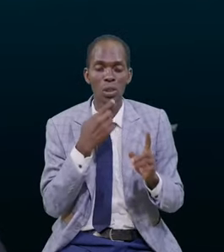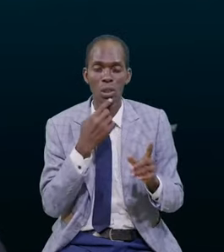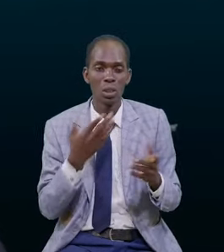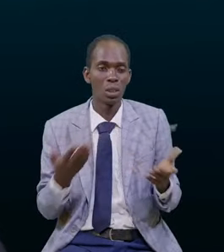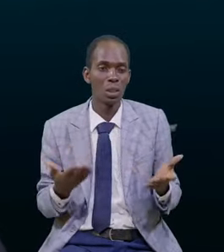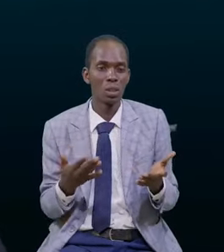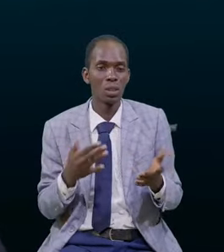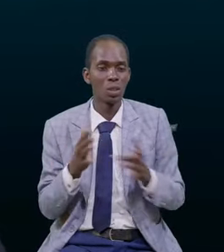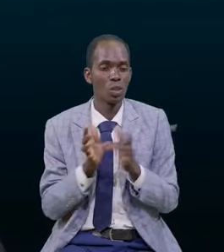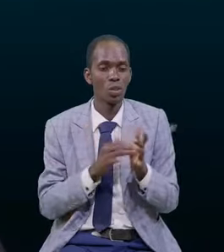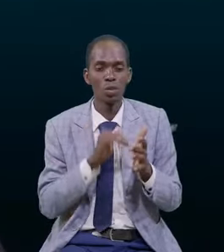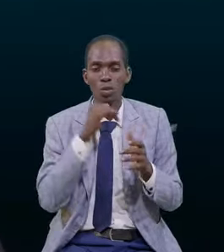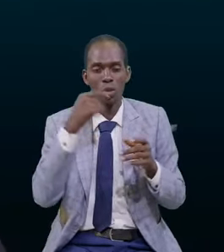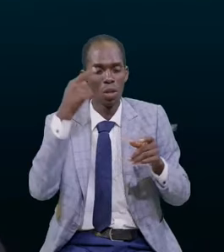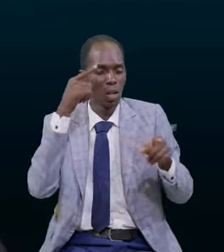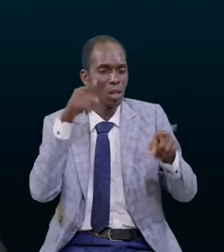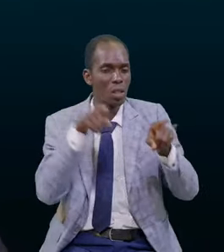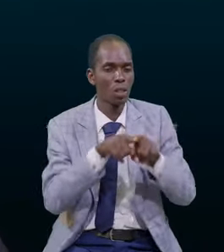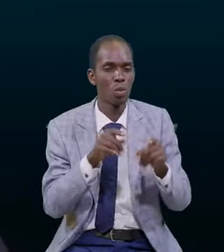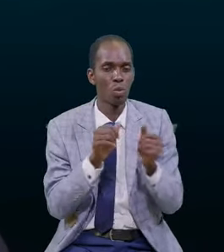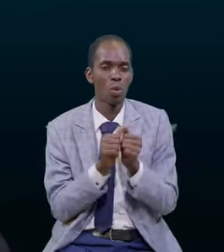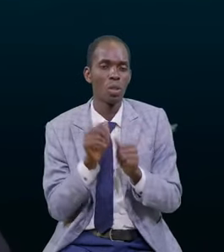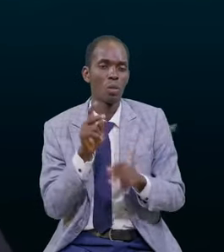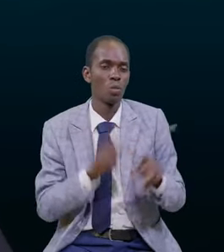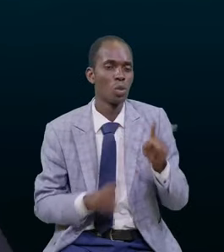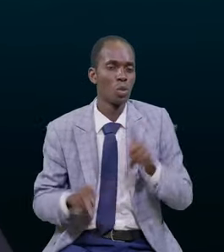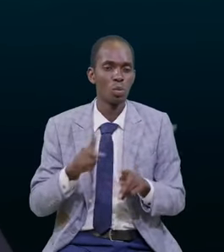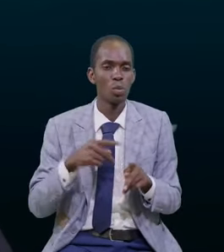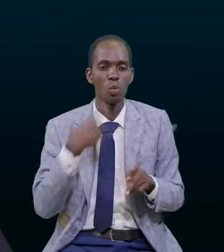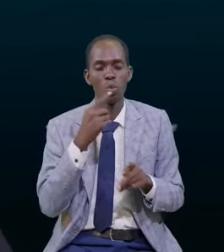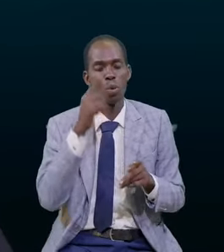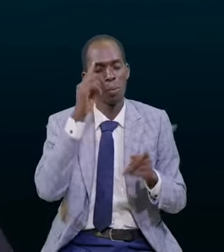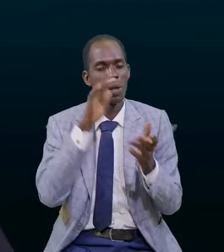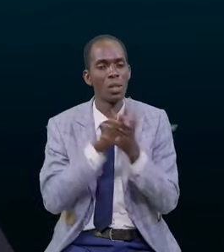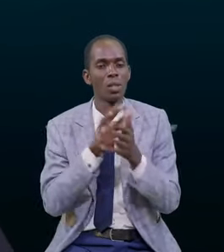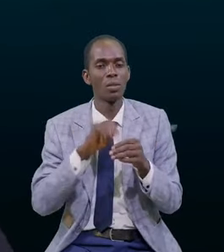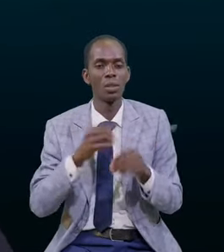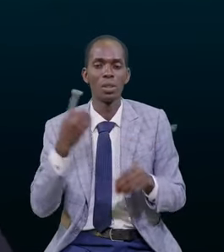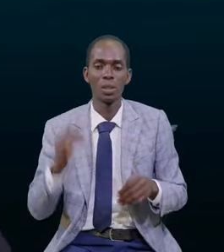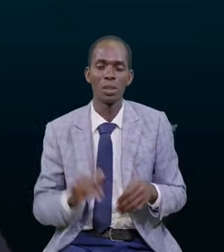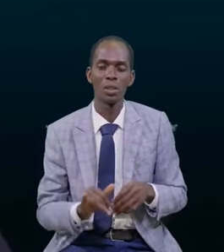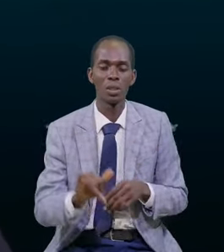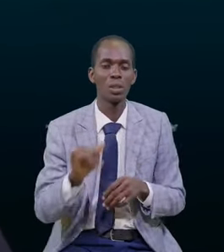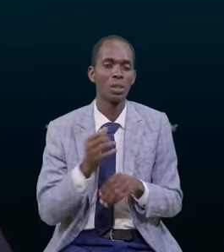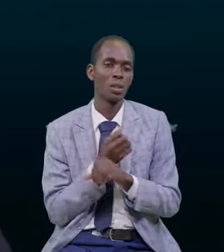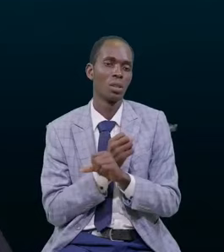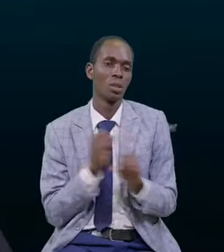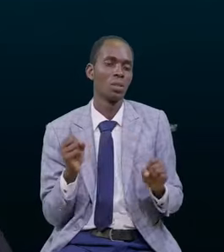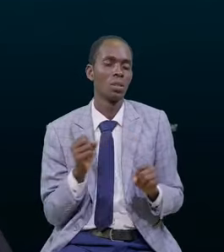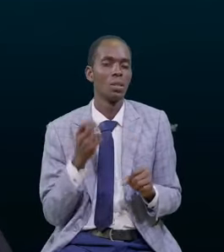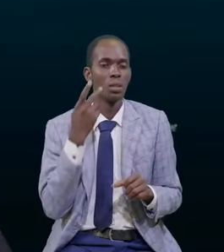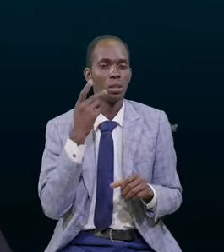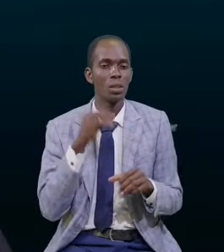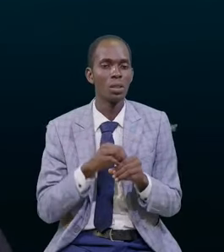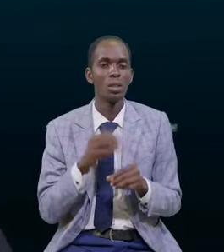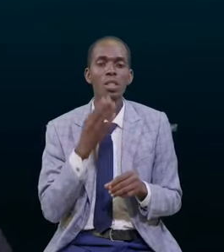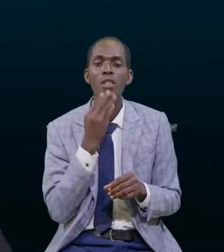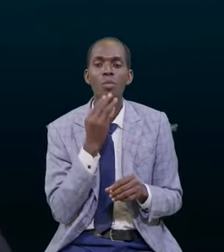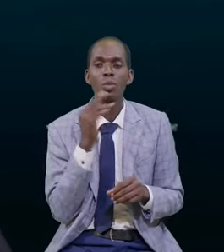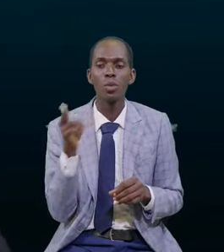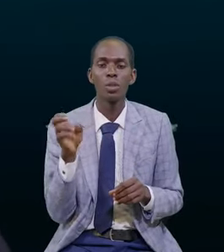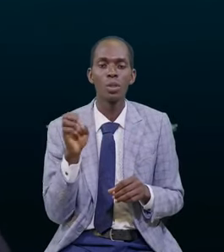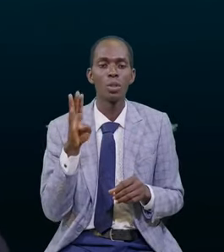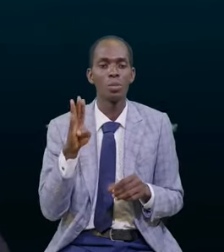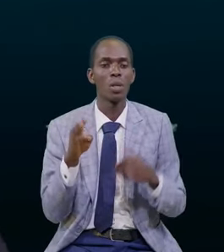them Jesus said there's the need to endure to the end let's finish up with Hebrews chapter 10 Hebrews chapter 10 I'm reading here from verse